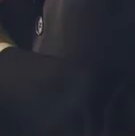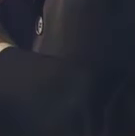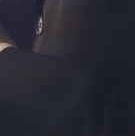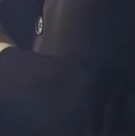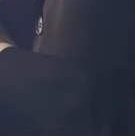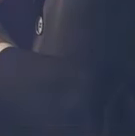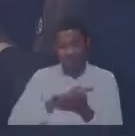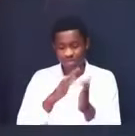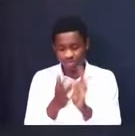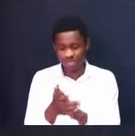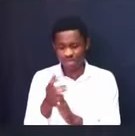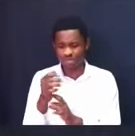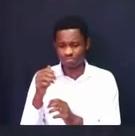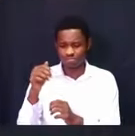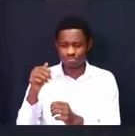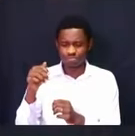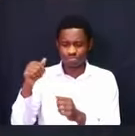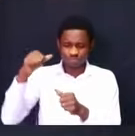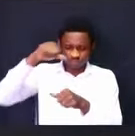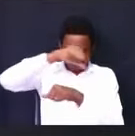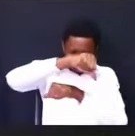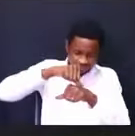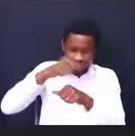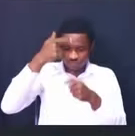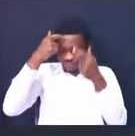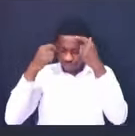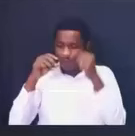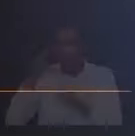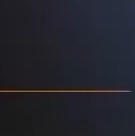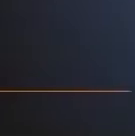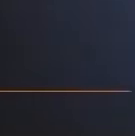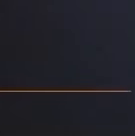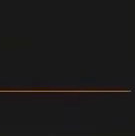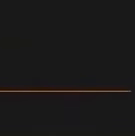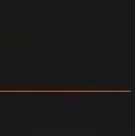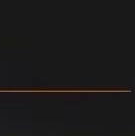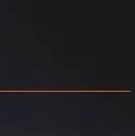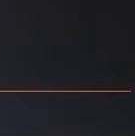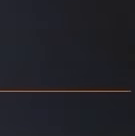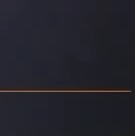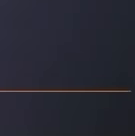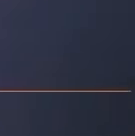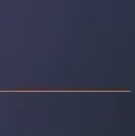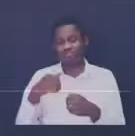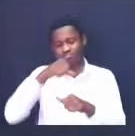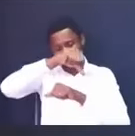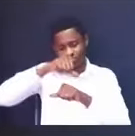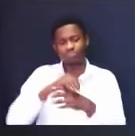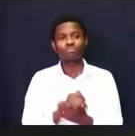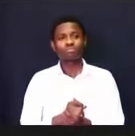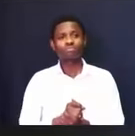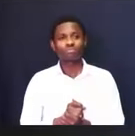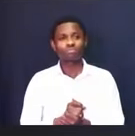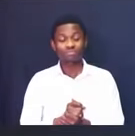the okay asemno was running, it is a holy sermon. Asem krong krong because the man behind the sermon is a holy